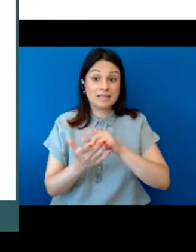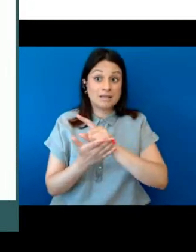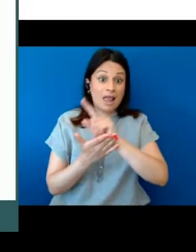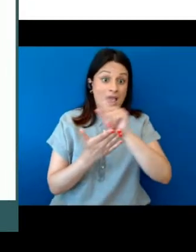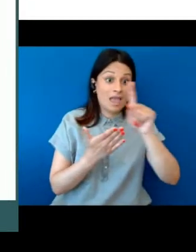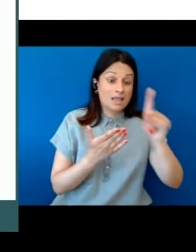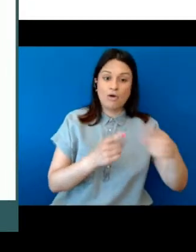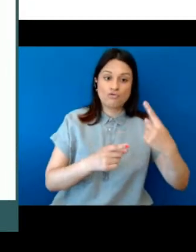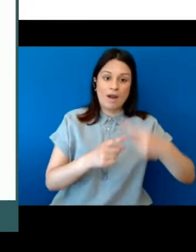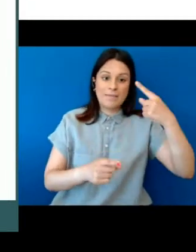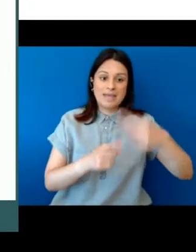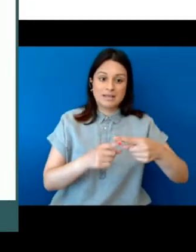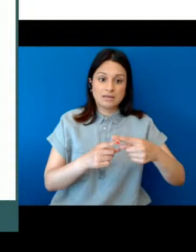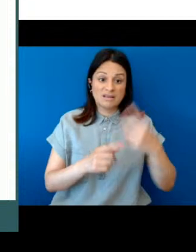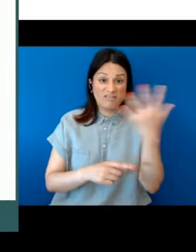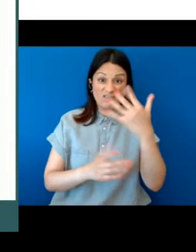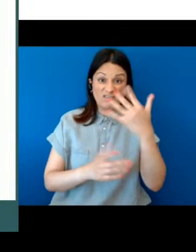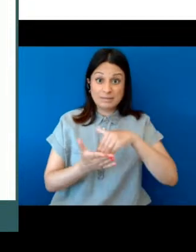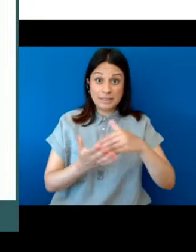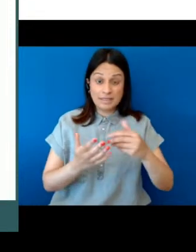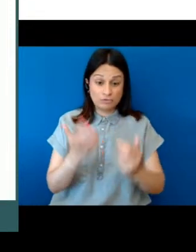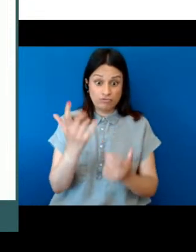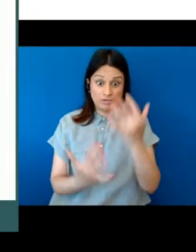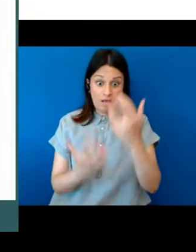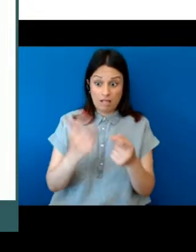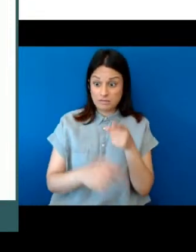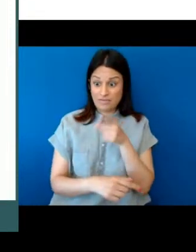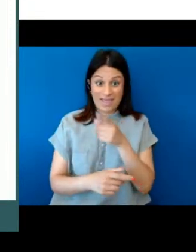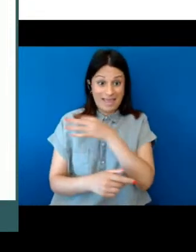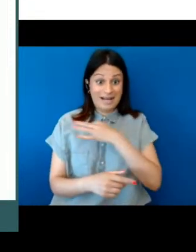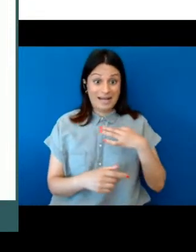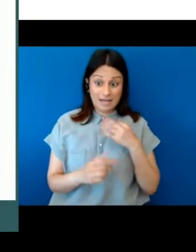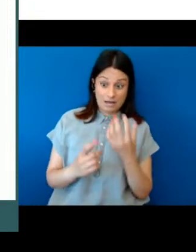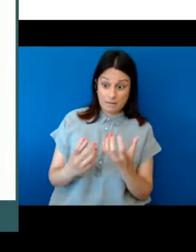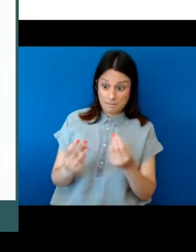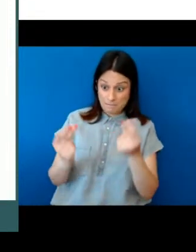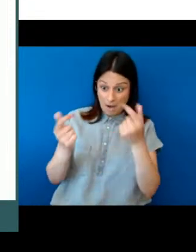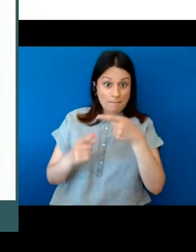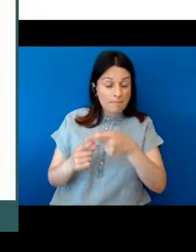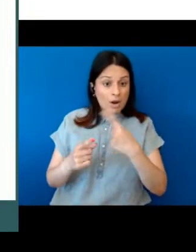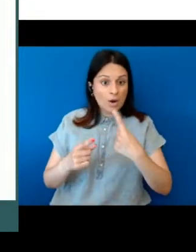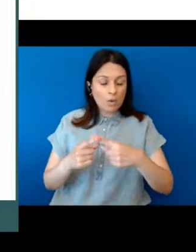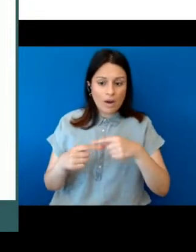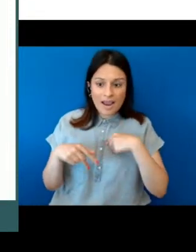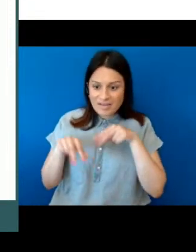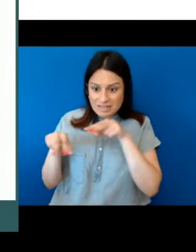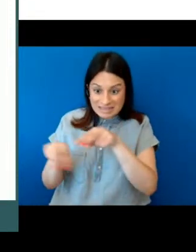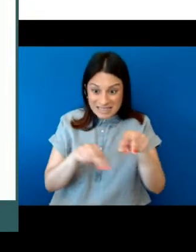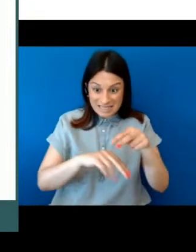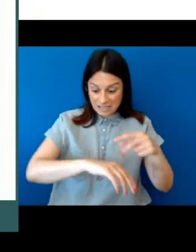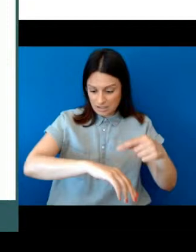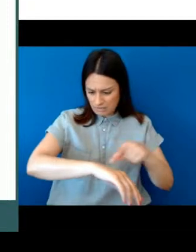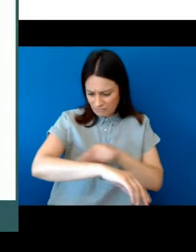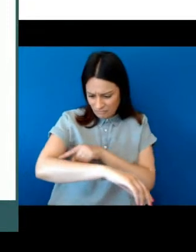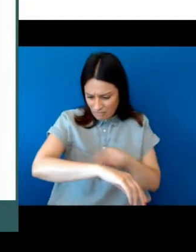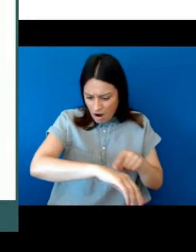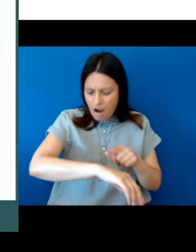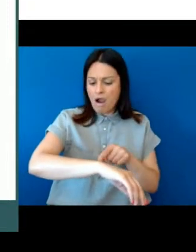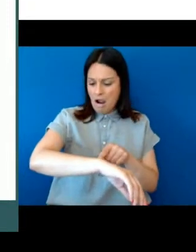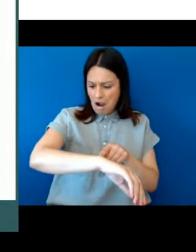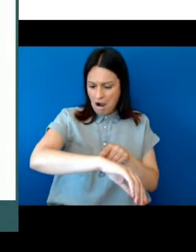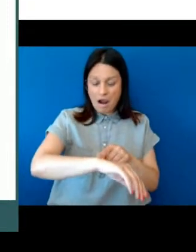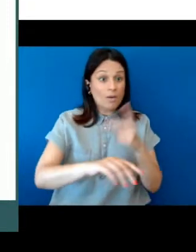in about 15 minutes there and then in clinic. The patient can also see and feel the results. So if you're trying to convince someone that